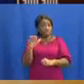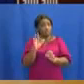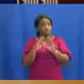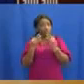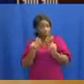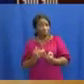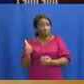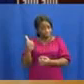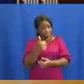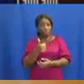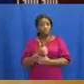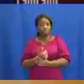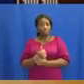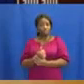ban.